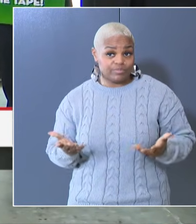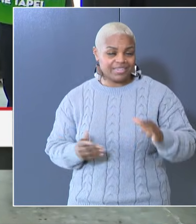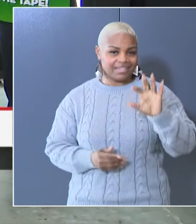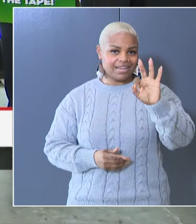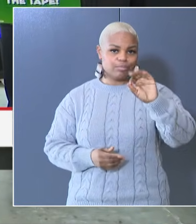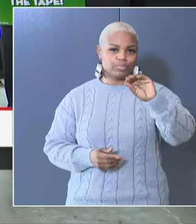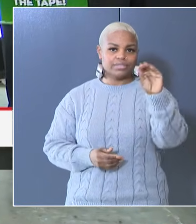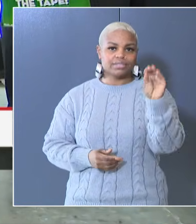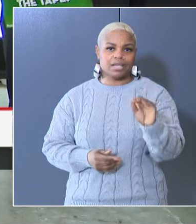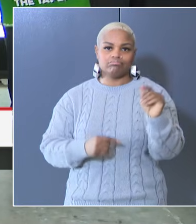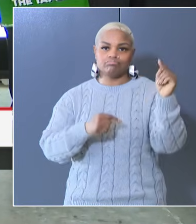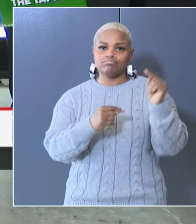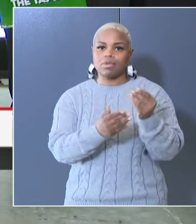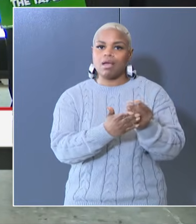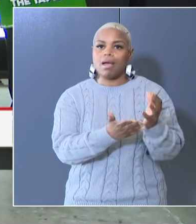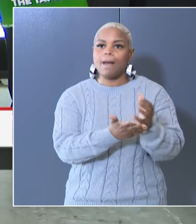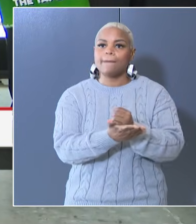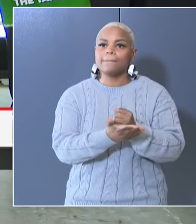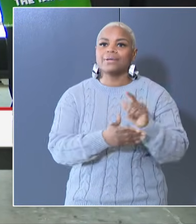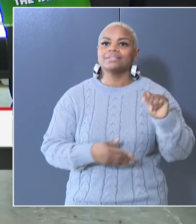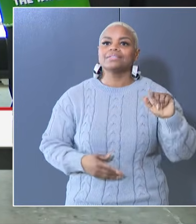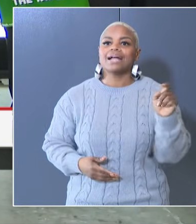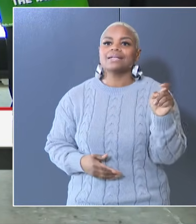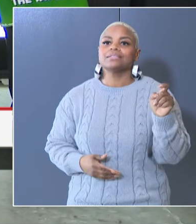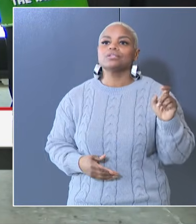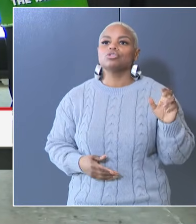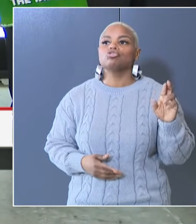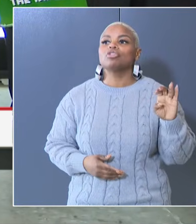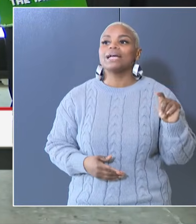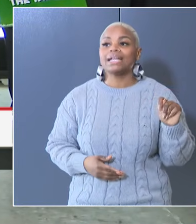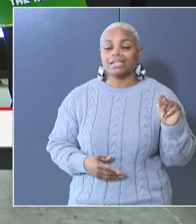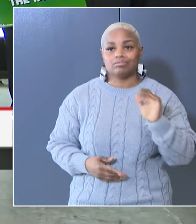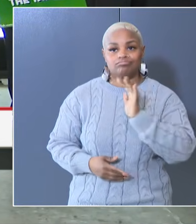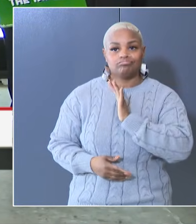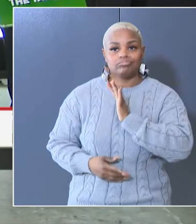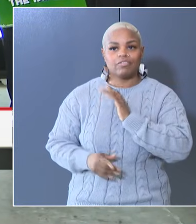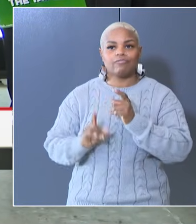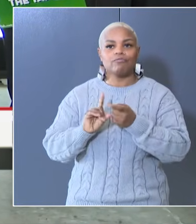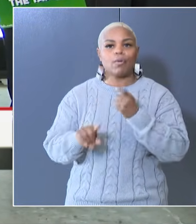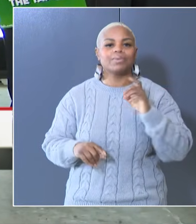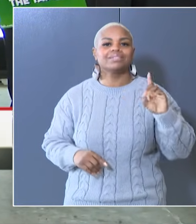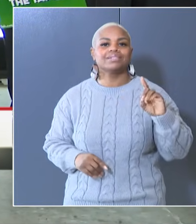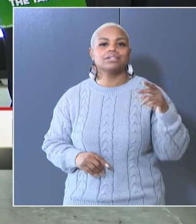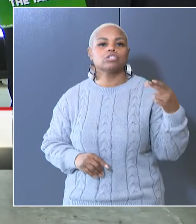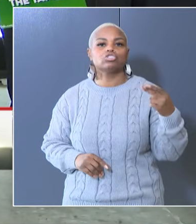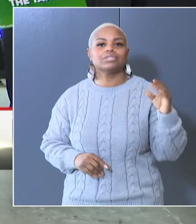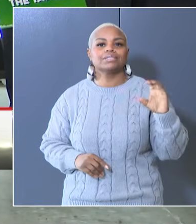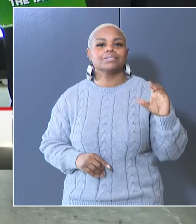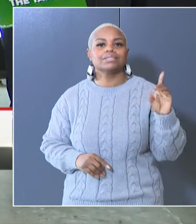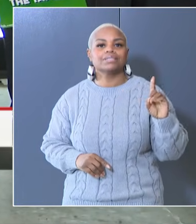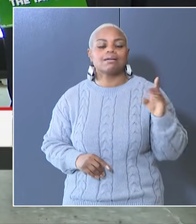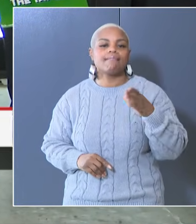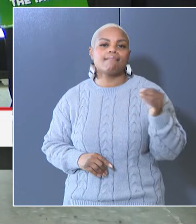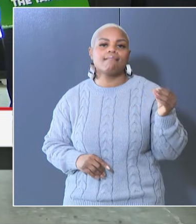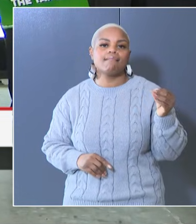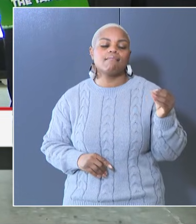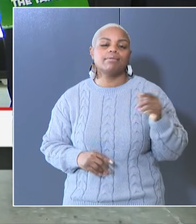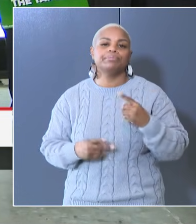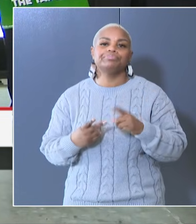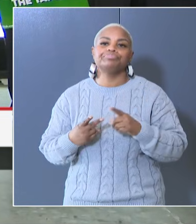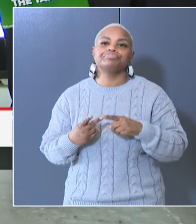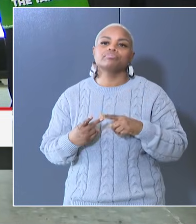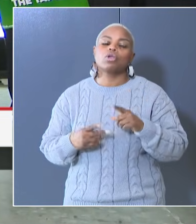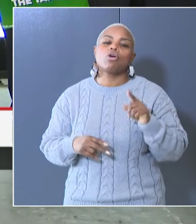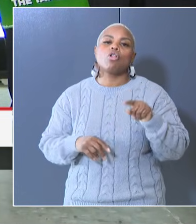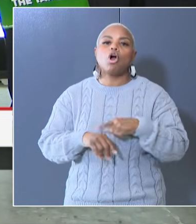housing tax credits from DHCD and long-term financing from Housing and Urban Development.